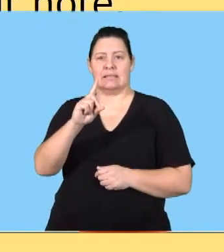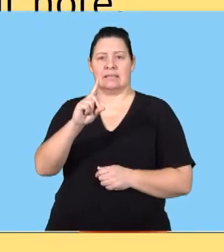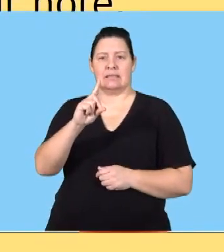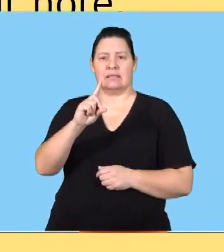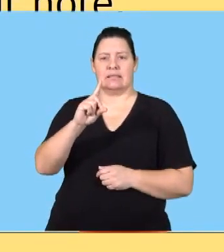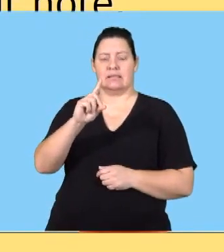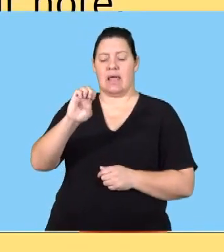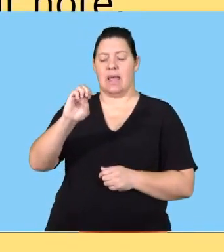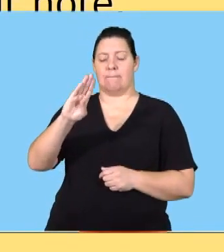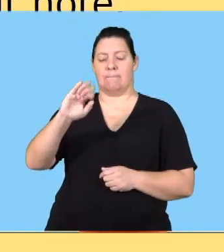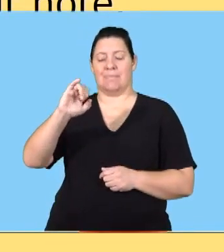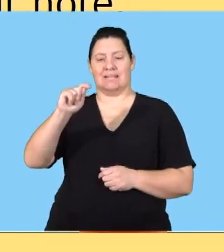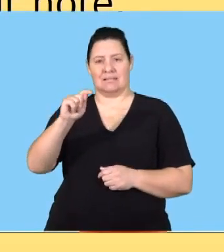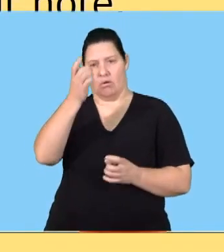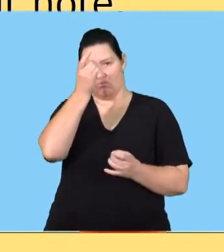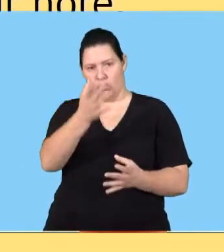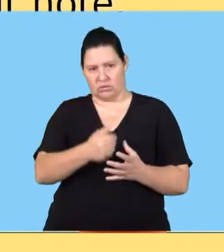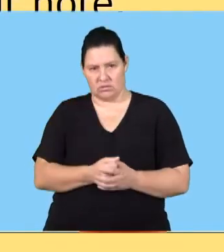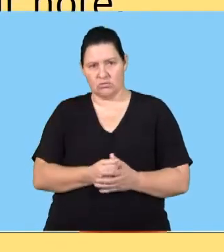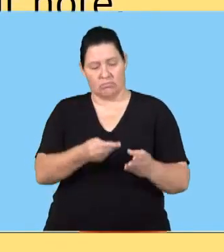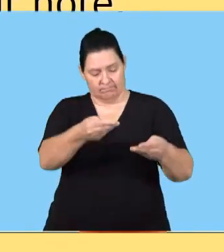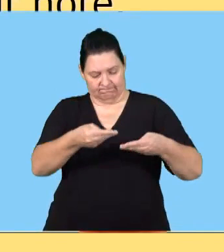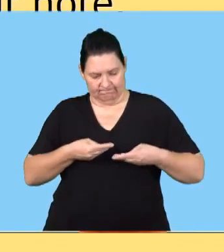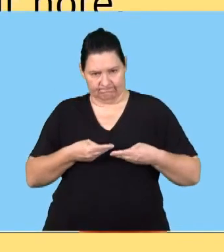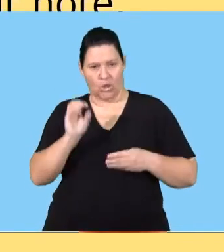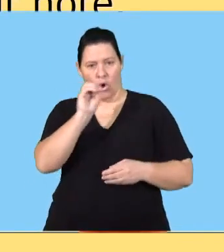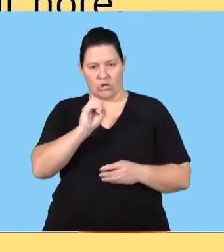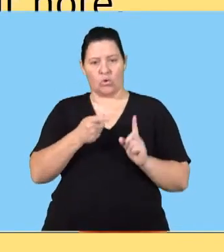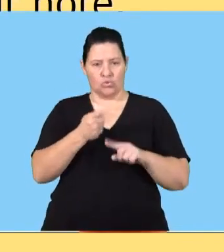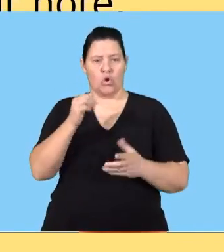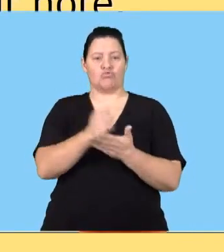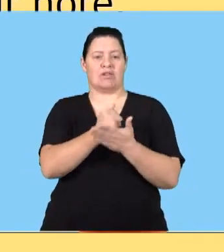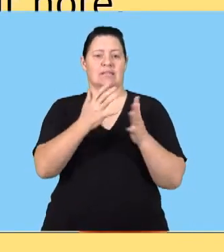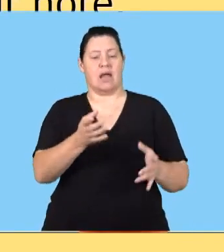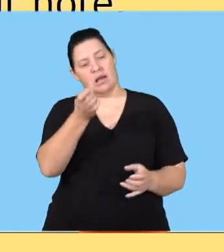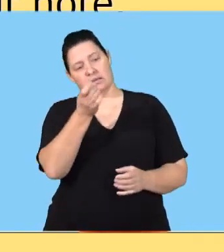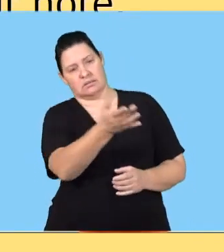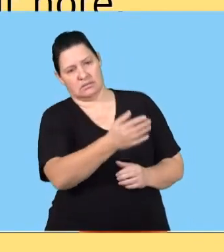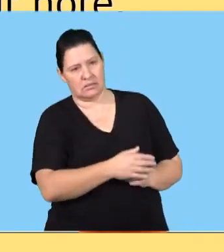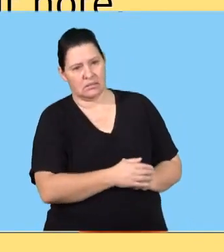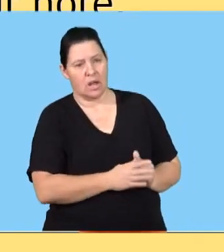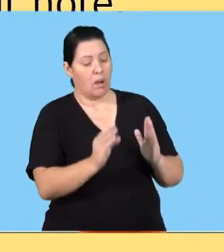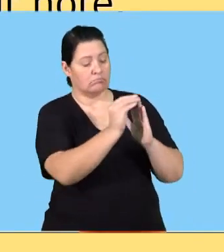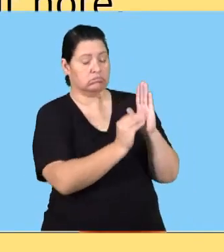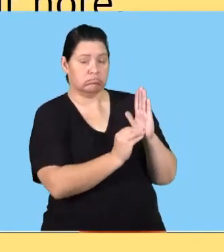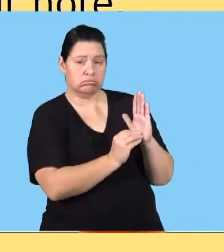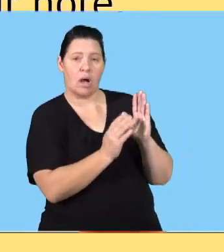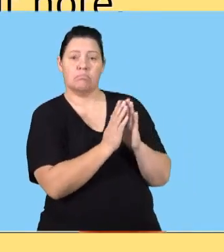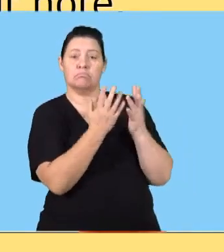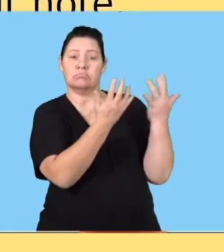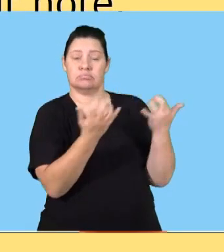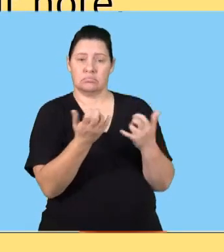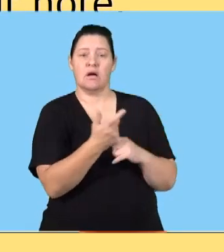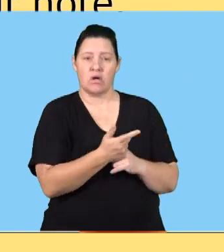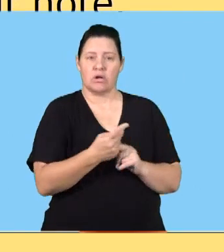note. So the business sends an original debit note to the creditor, and then the entry in the books is